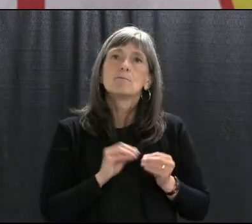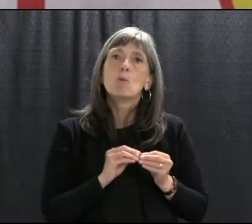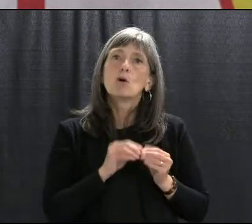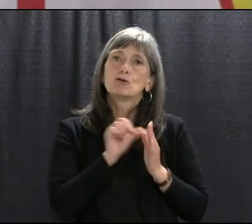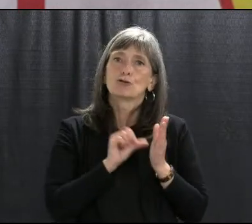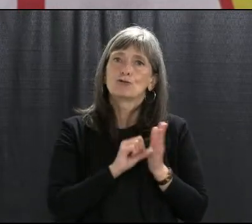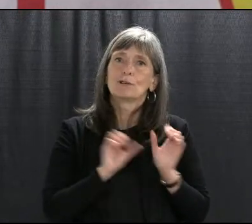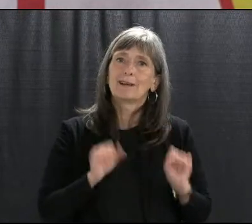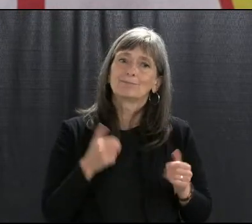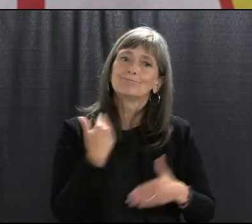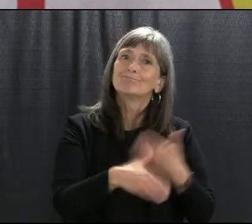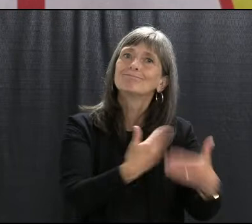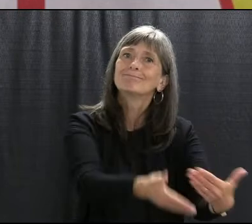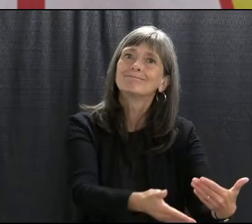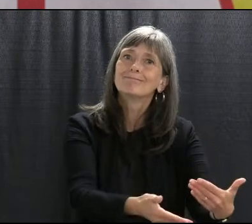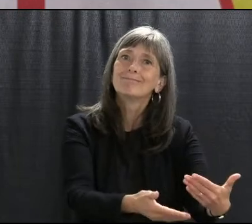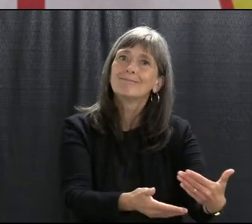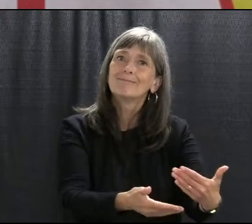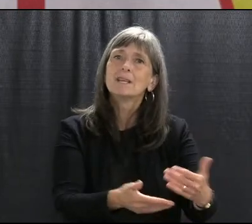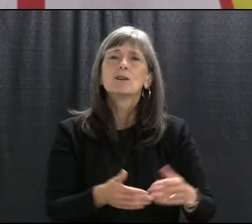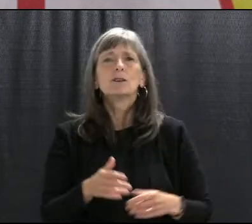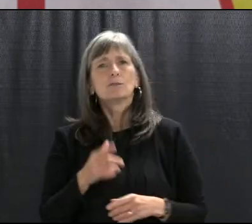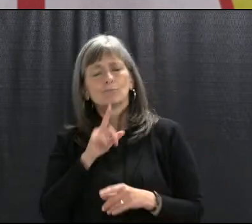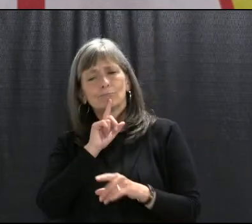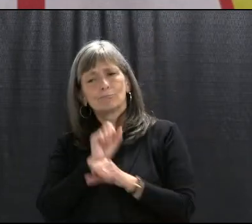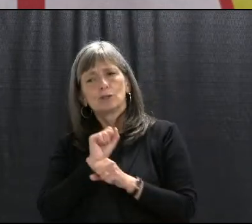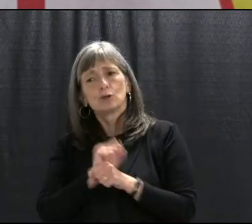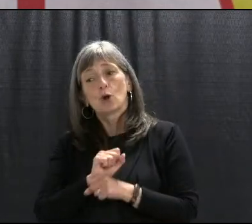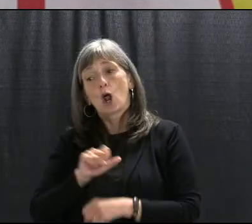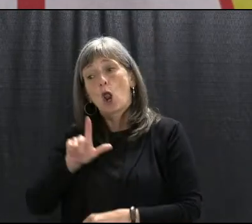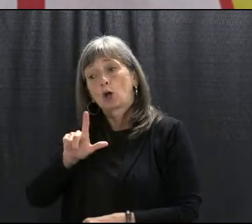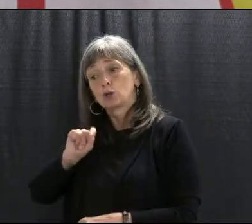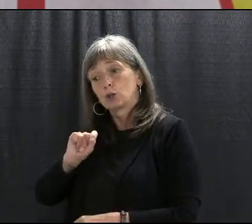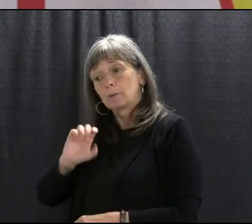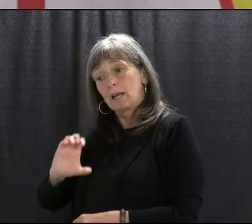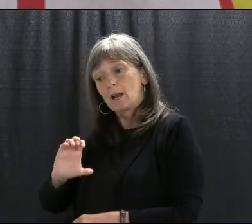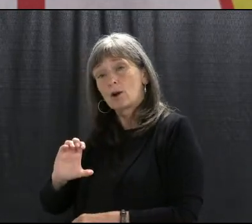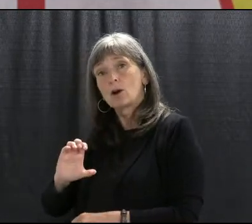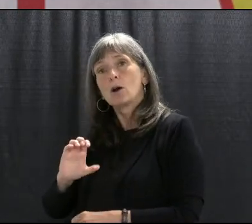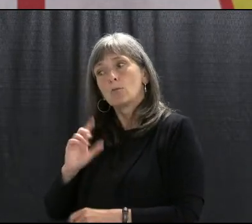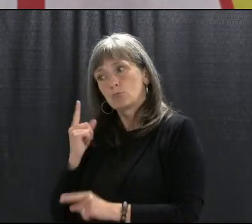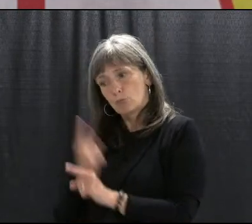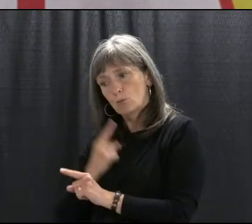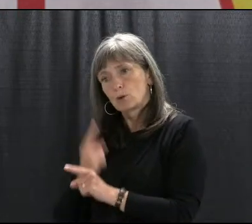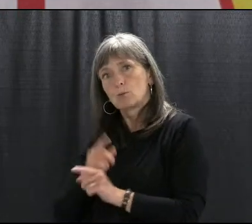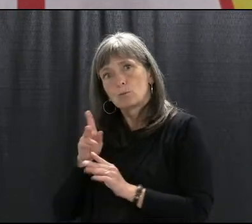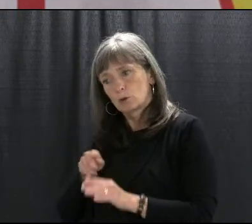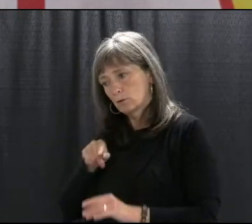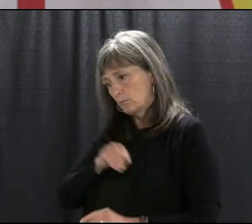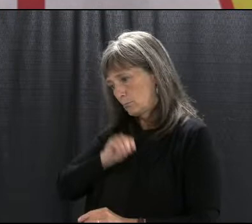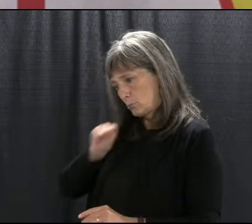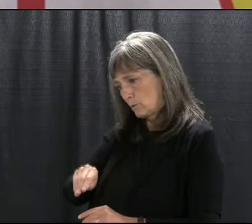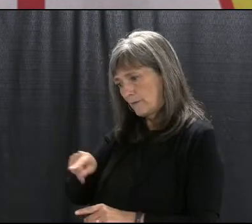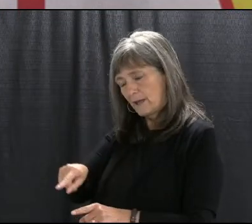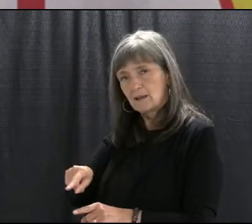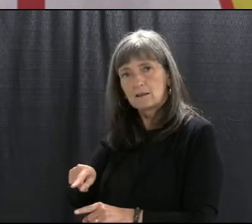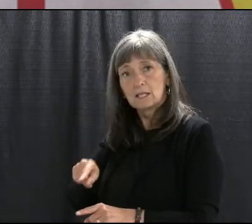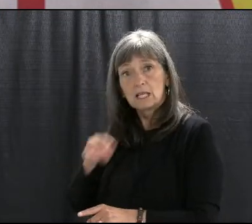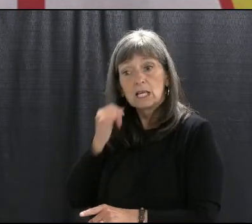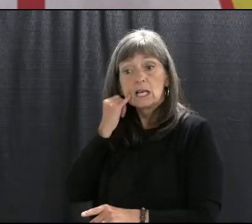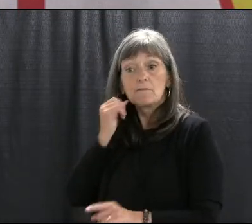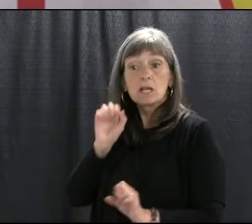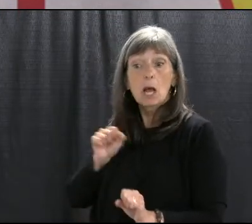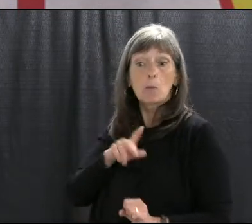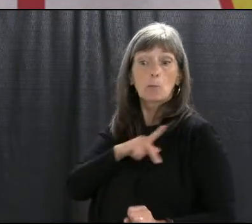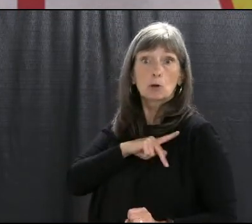the individuals that are more appropriately placed in long-term care have a shorter wait because they're going, the folks that can go to a personal